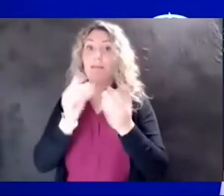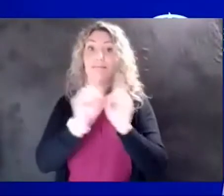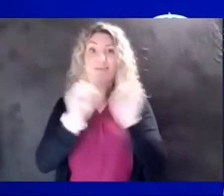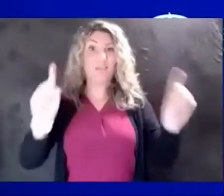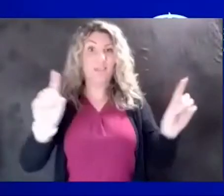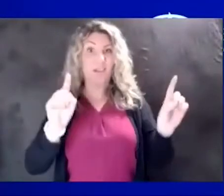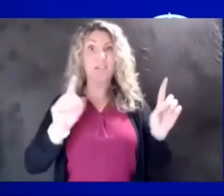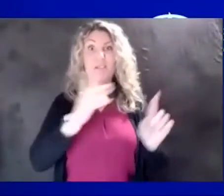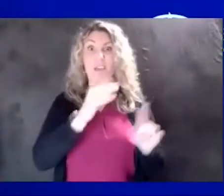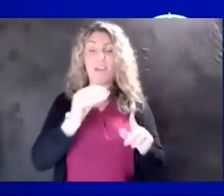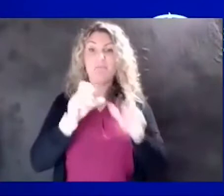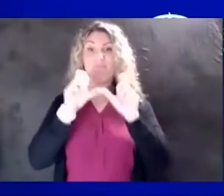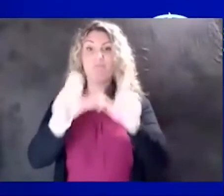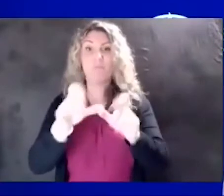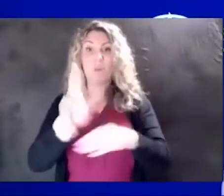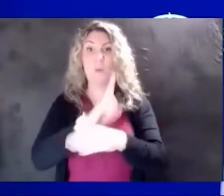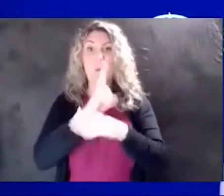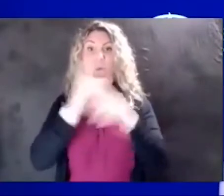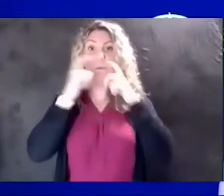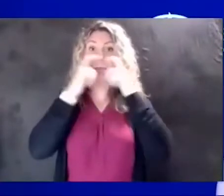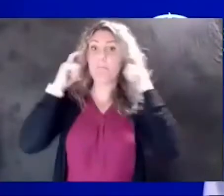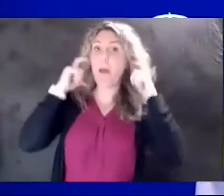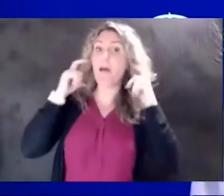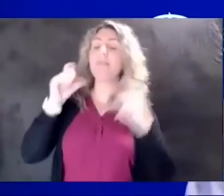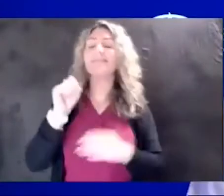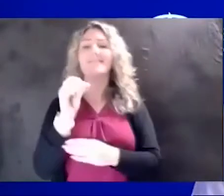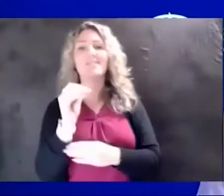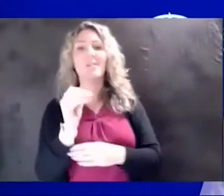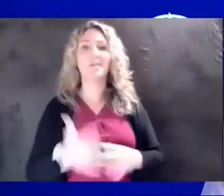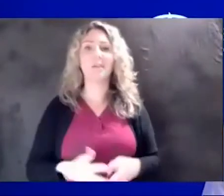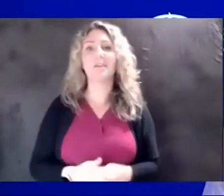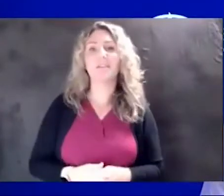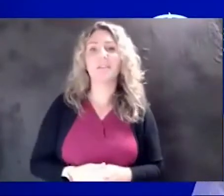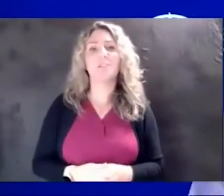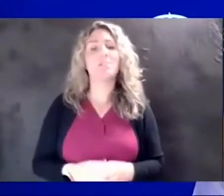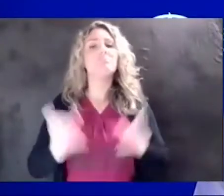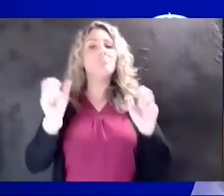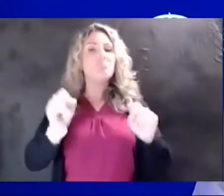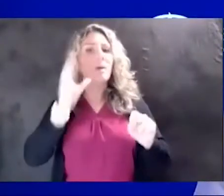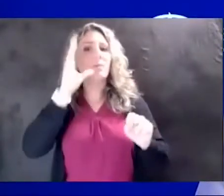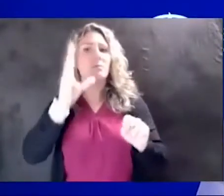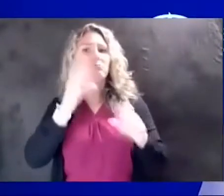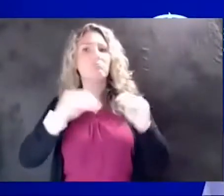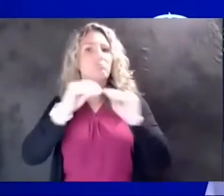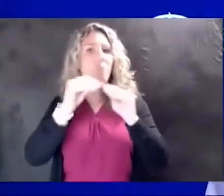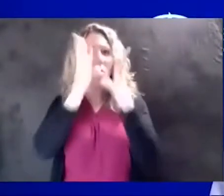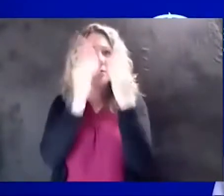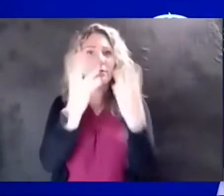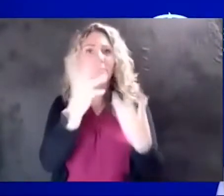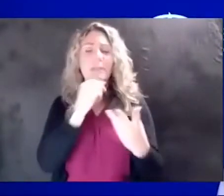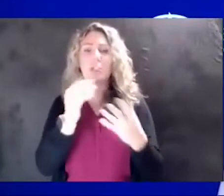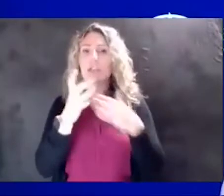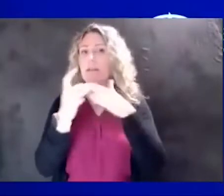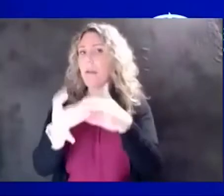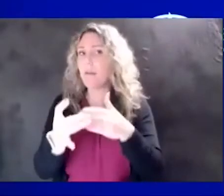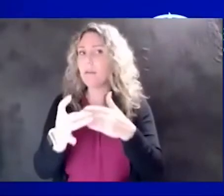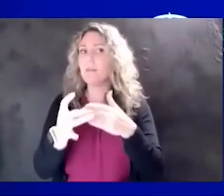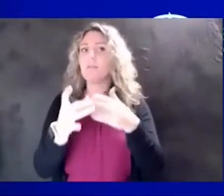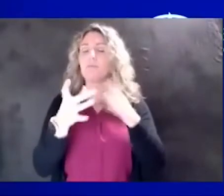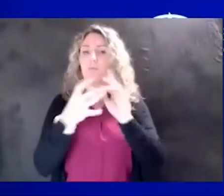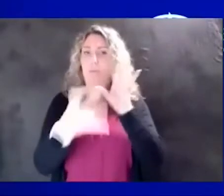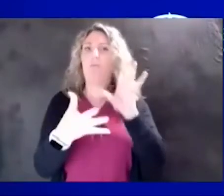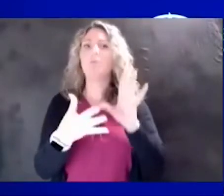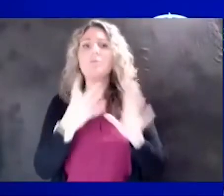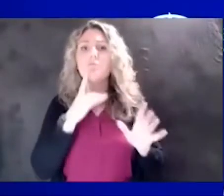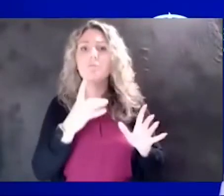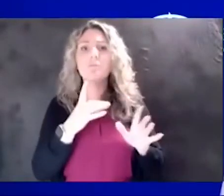wear a mask. So, you know, there probably will be more information or more guidance coming out. Right now, there is no further